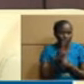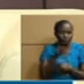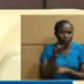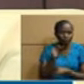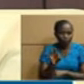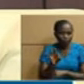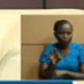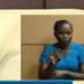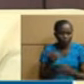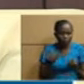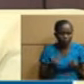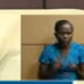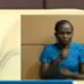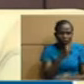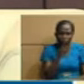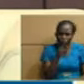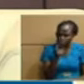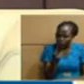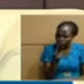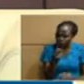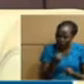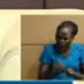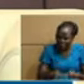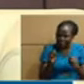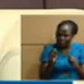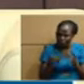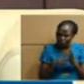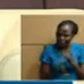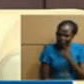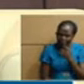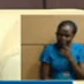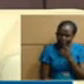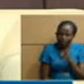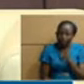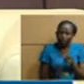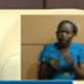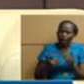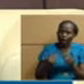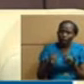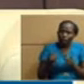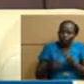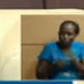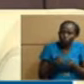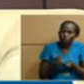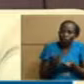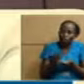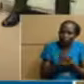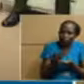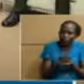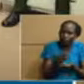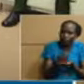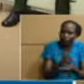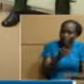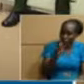There is only 1.2 that is active, meaning that these ones are consistently putting in their money, the active savers. Yes. I think the